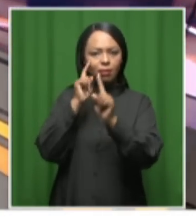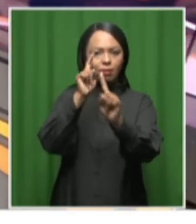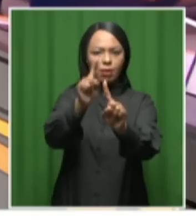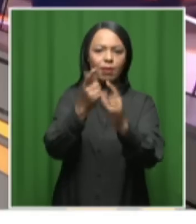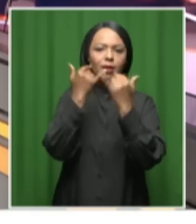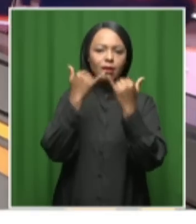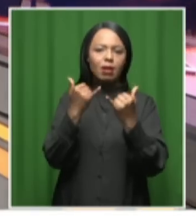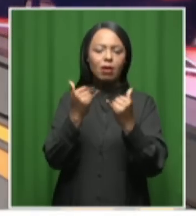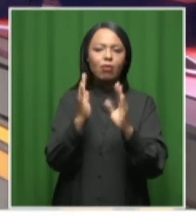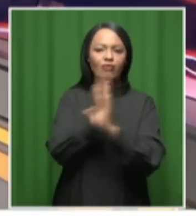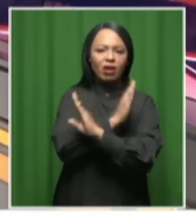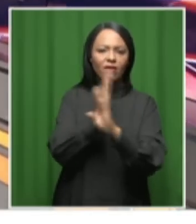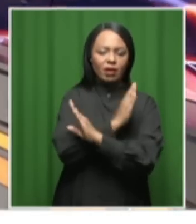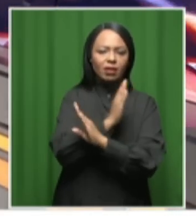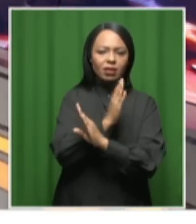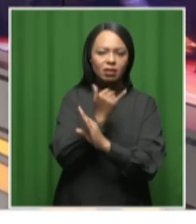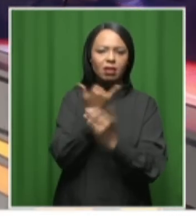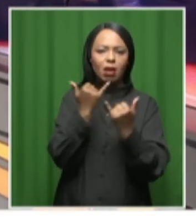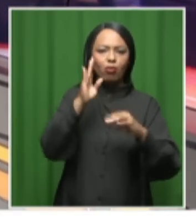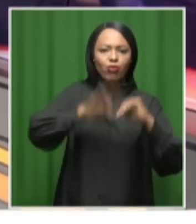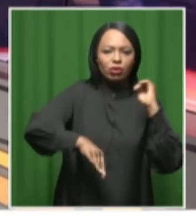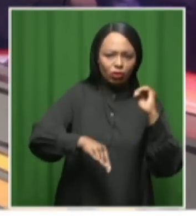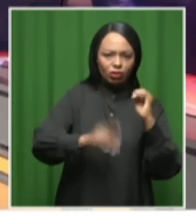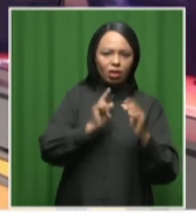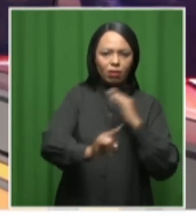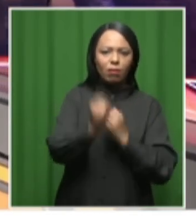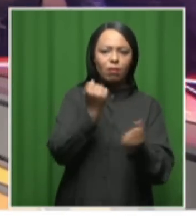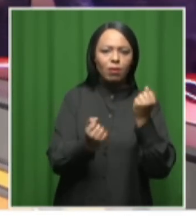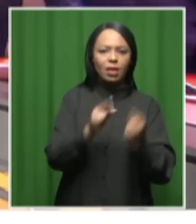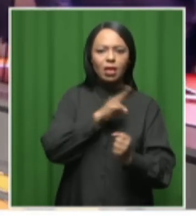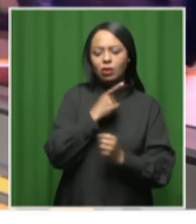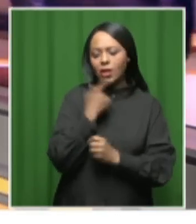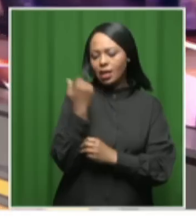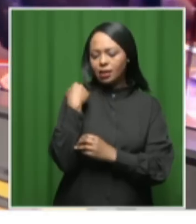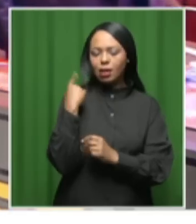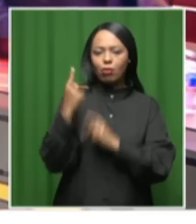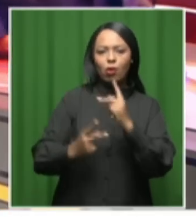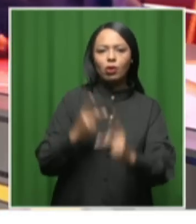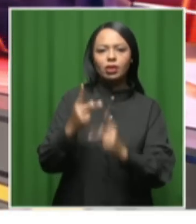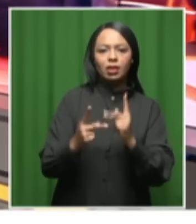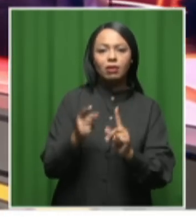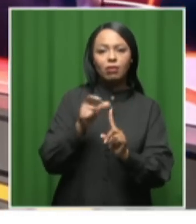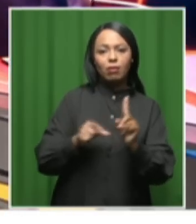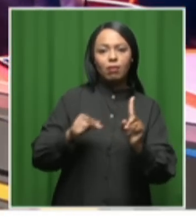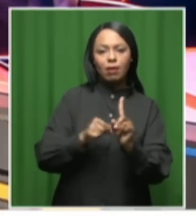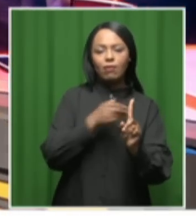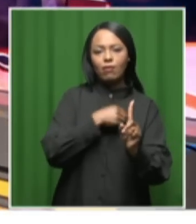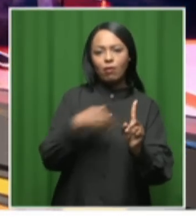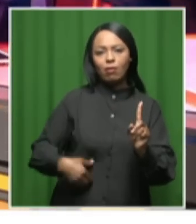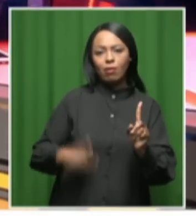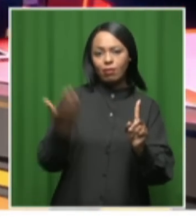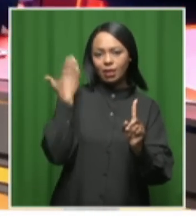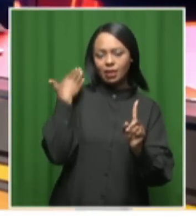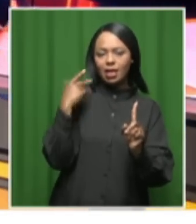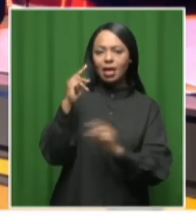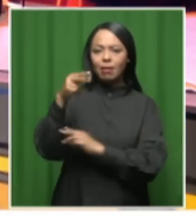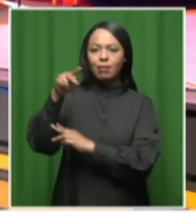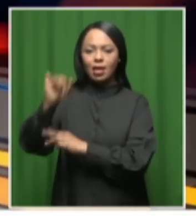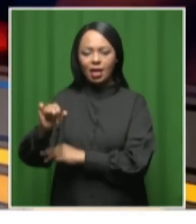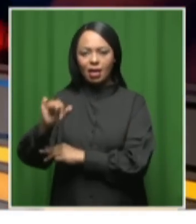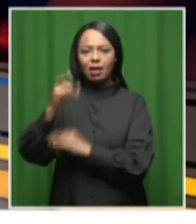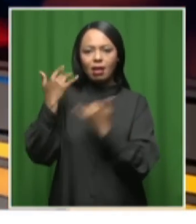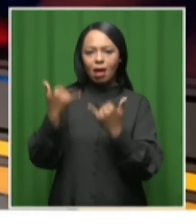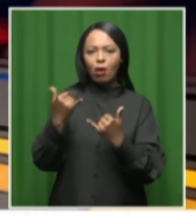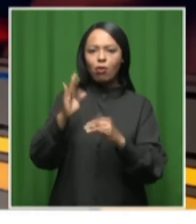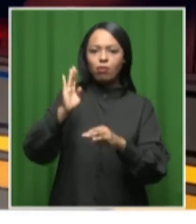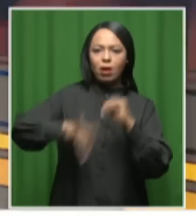private prosecution, which is why we had those proceedings that we had yesterday, in which the former president is then saying, because the NPA is not going to prosecute this